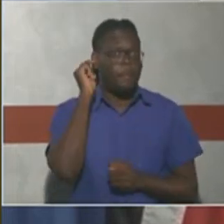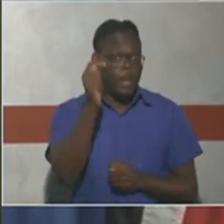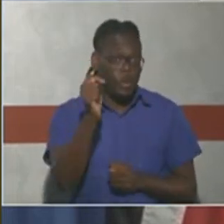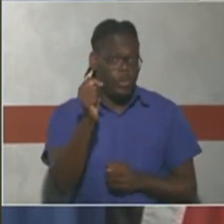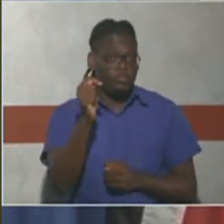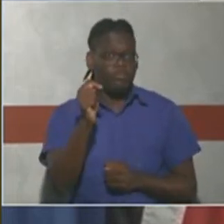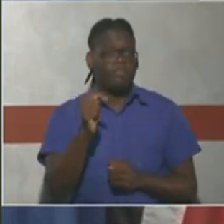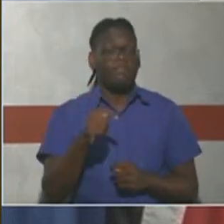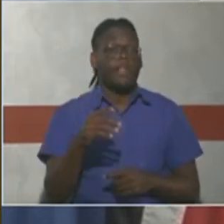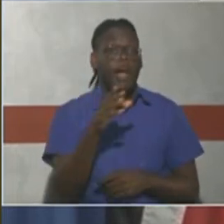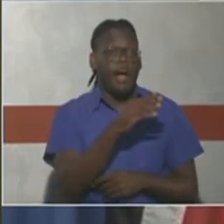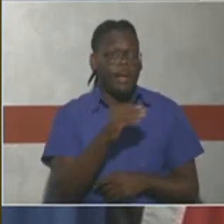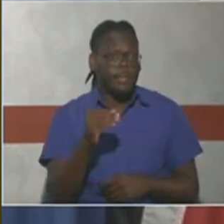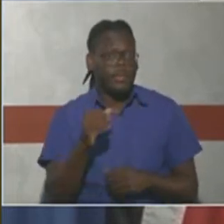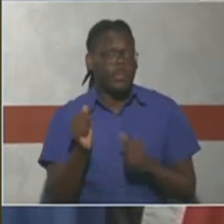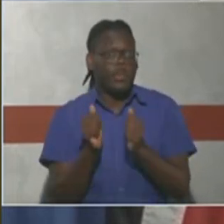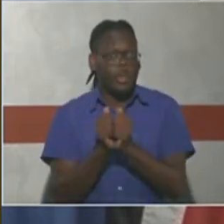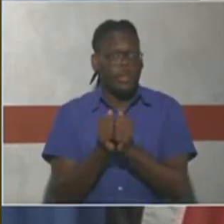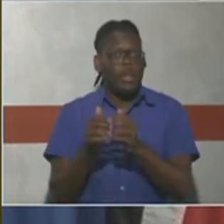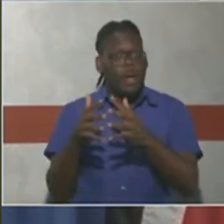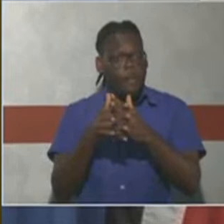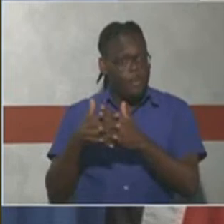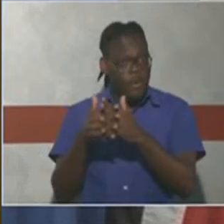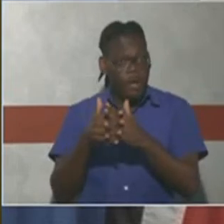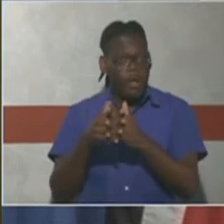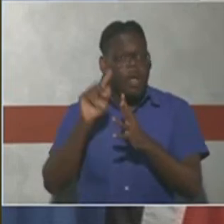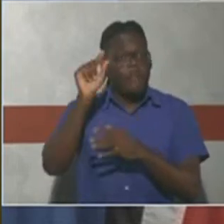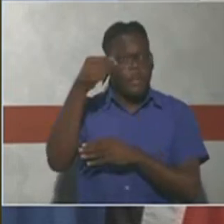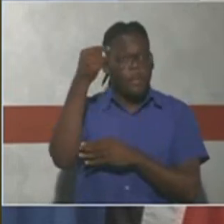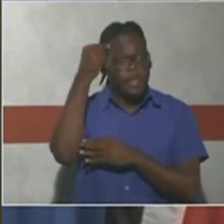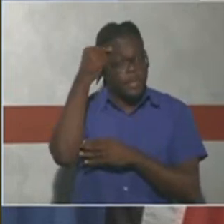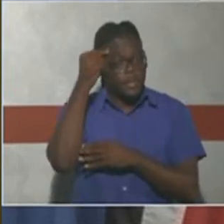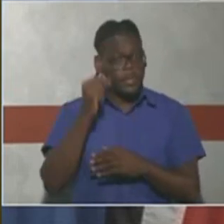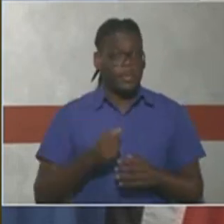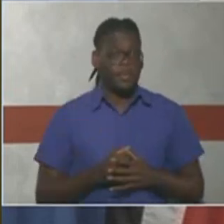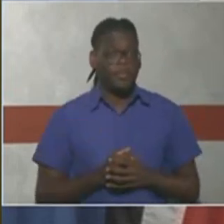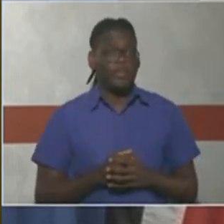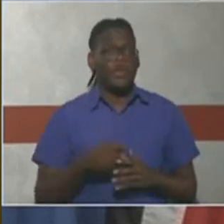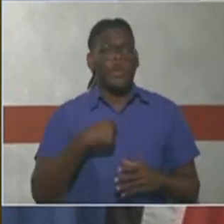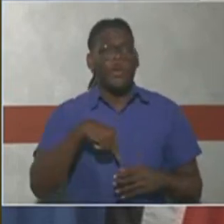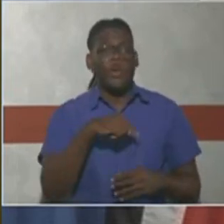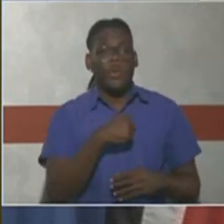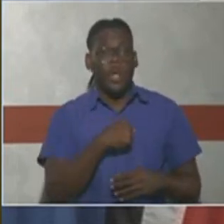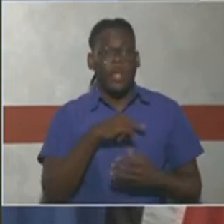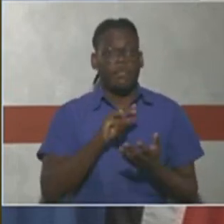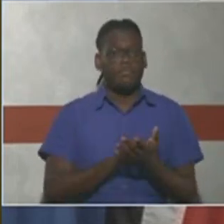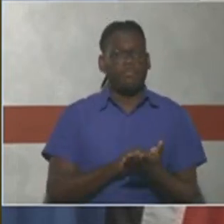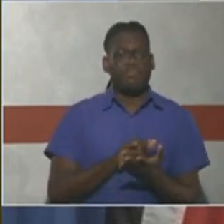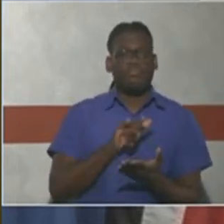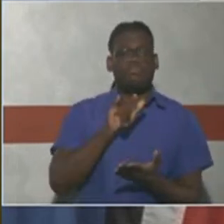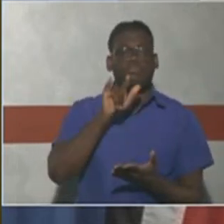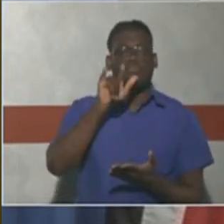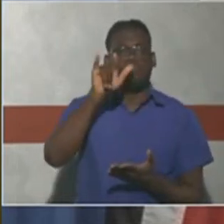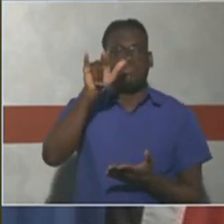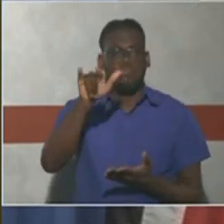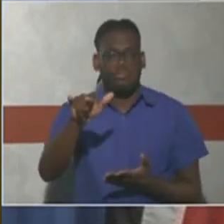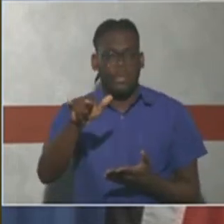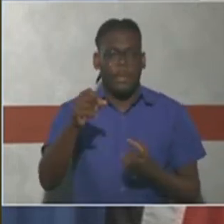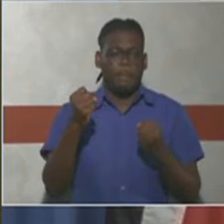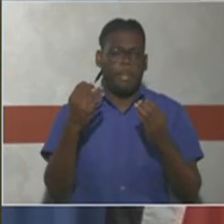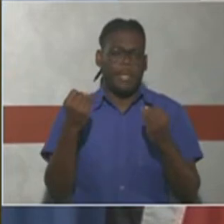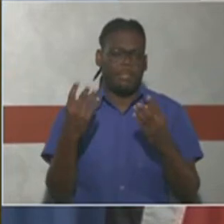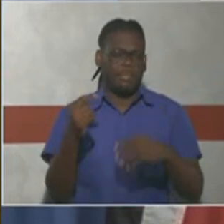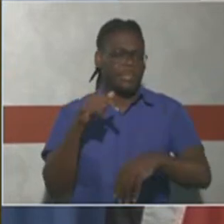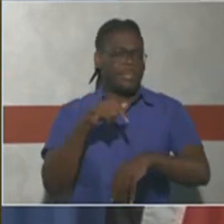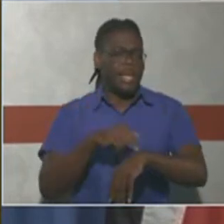Congress. To this end, we have made many visits to the United States Capitol and have held